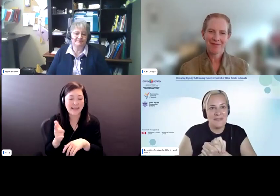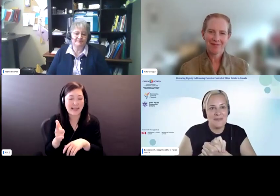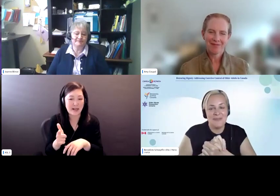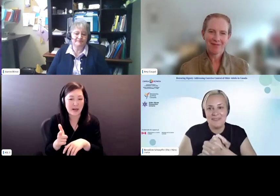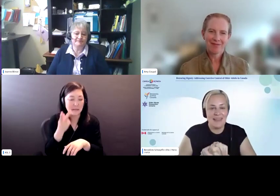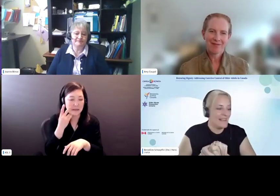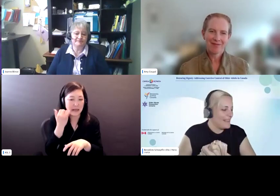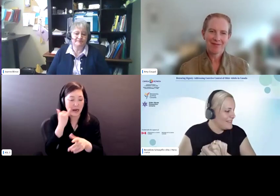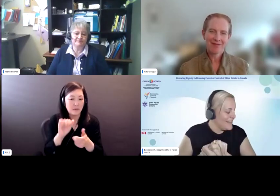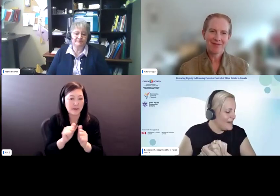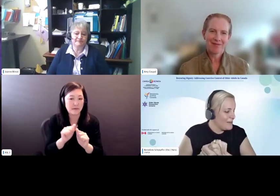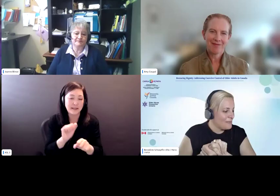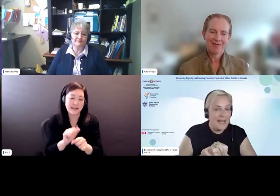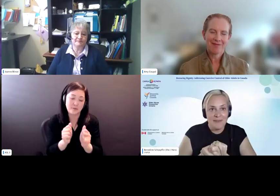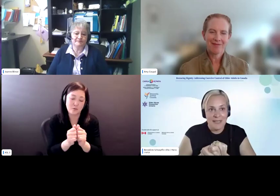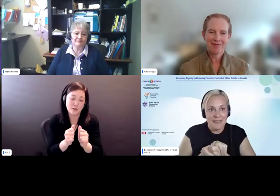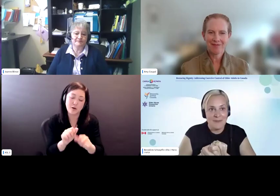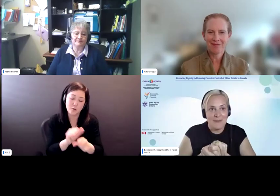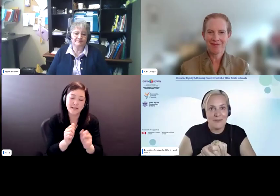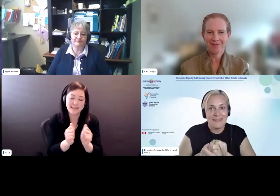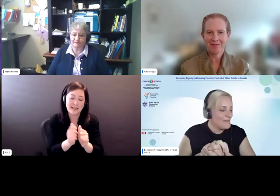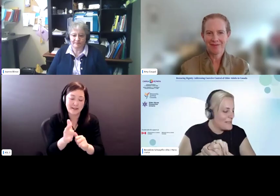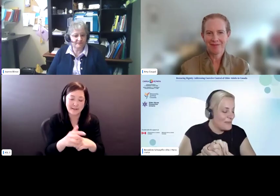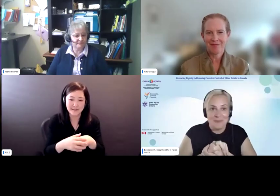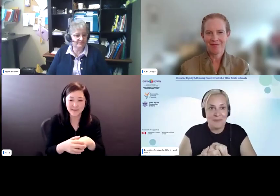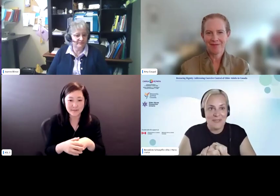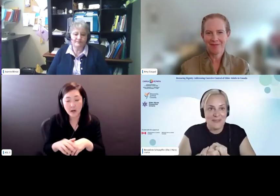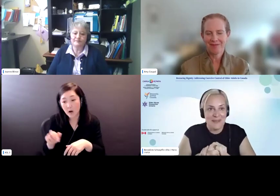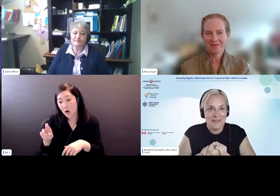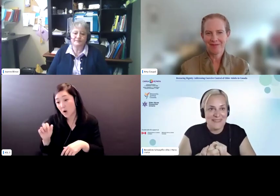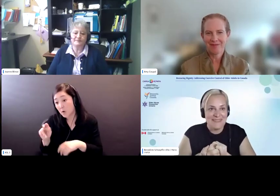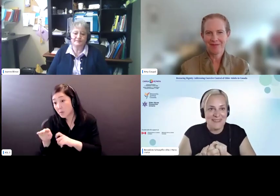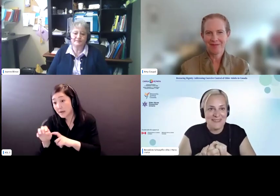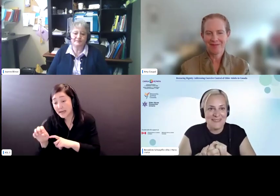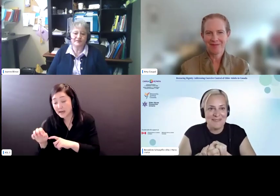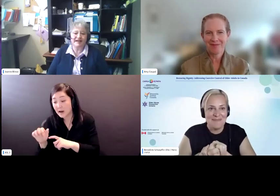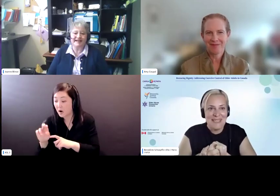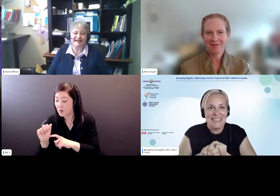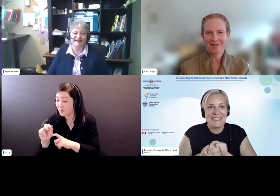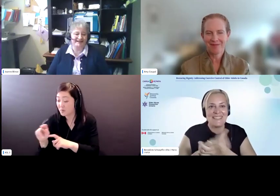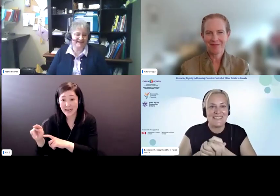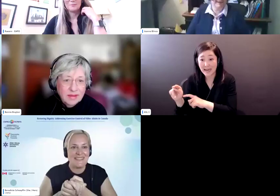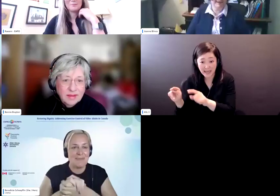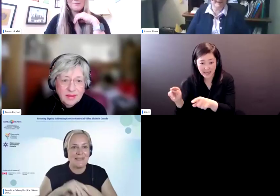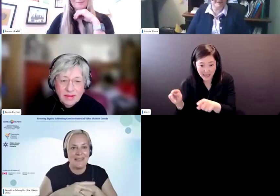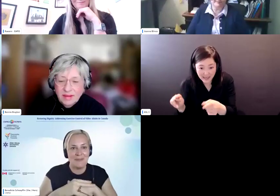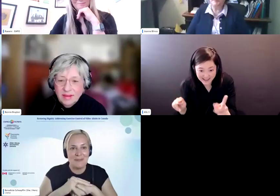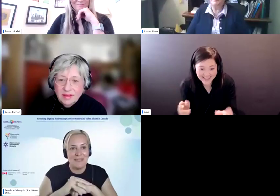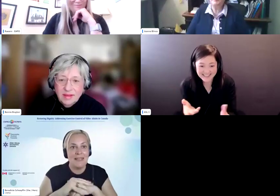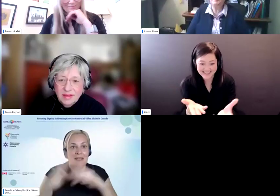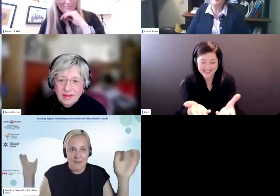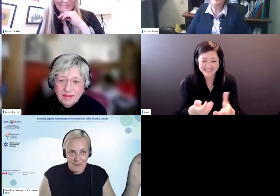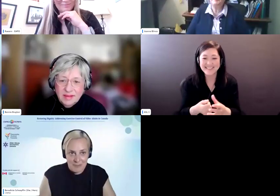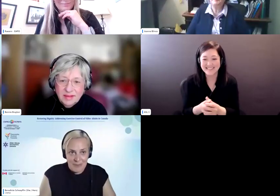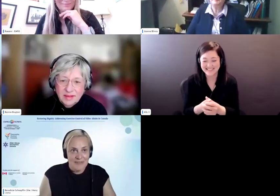wanted to thank Rayanne Rideout, who is not visible, but maybe she can come on the screen for minutes because she's been helping